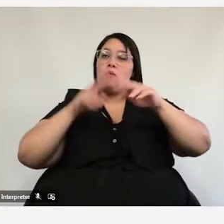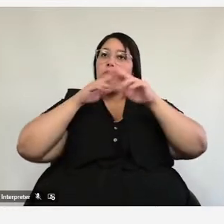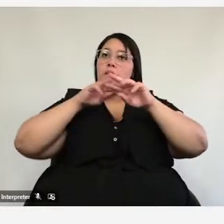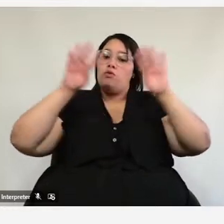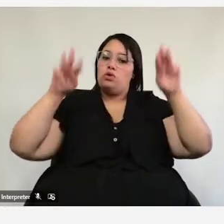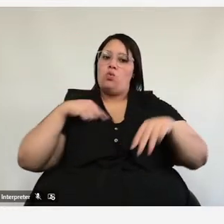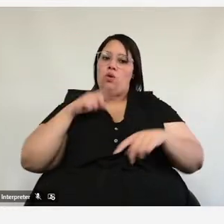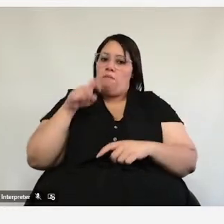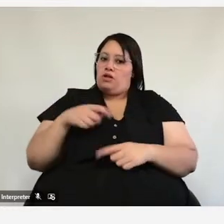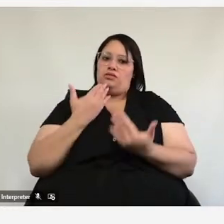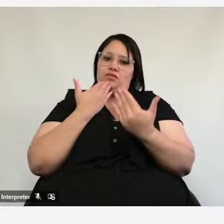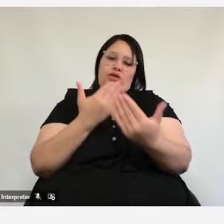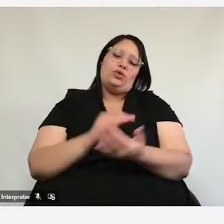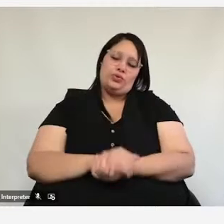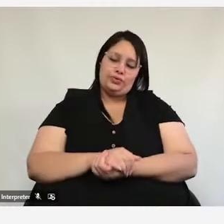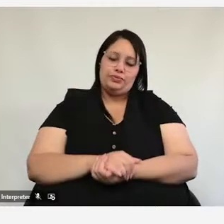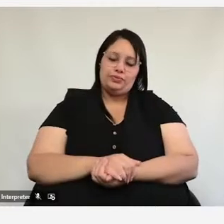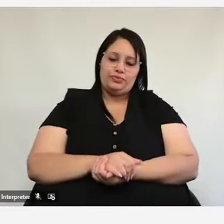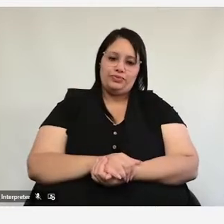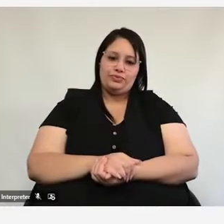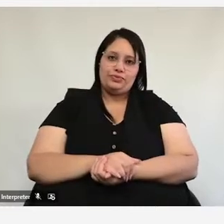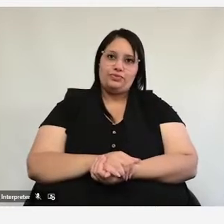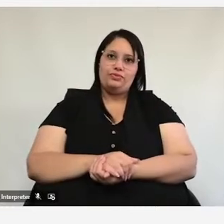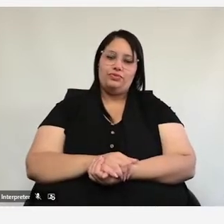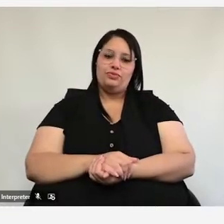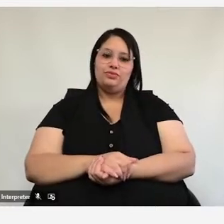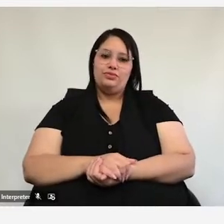moedspeaker. Dankie. I thank you.